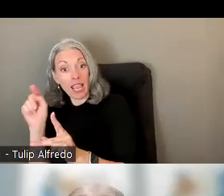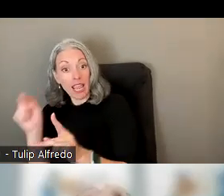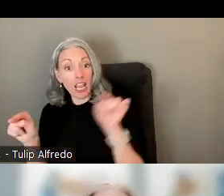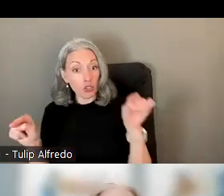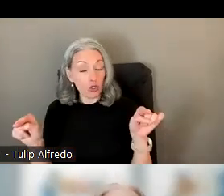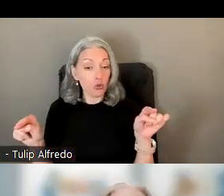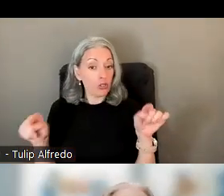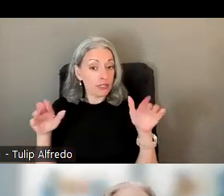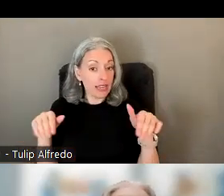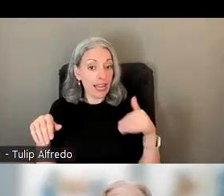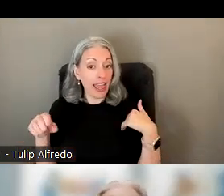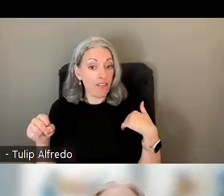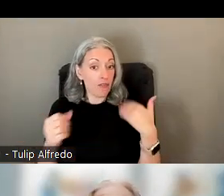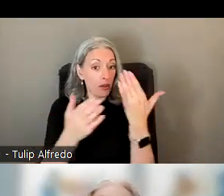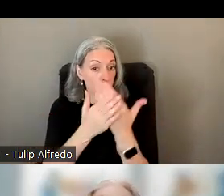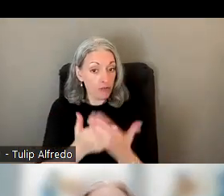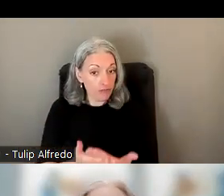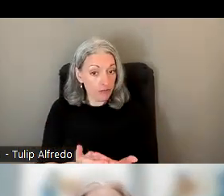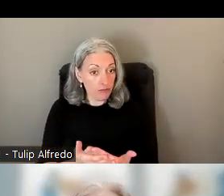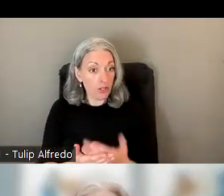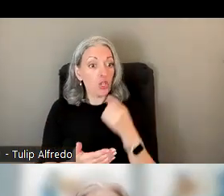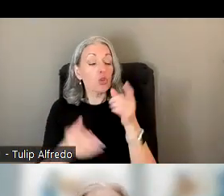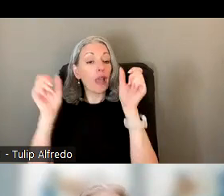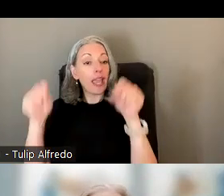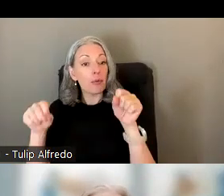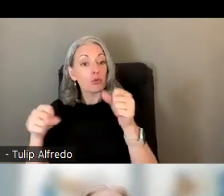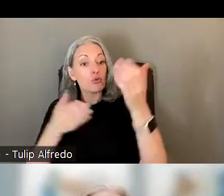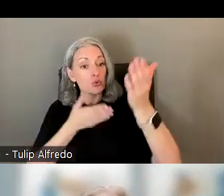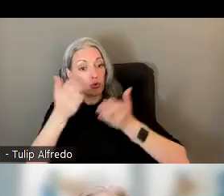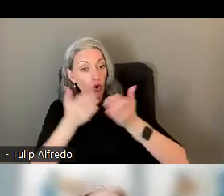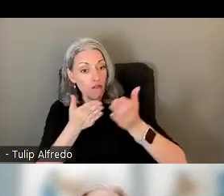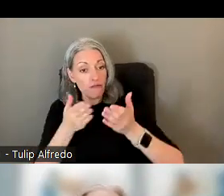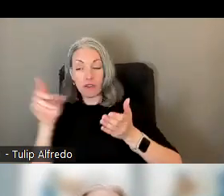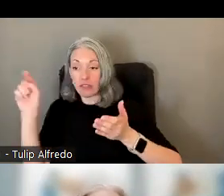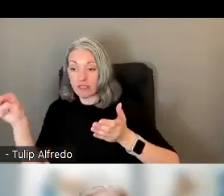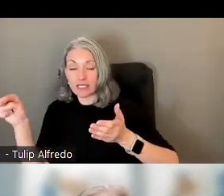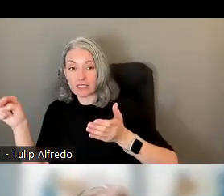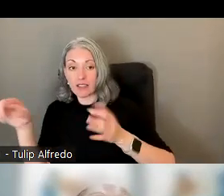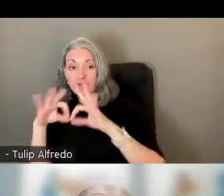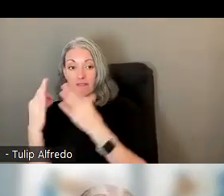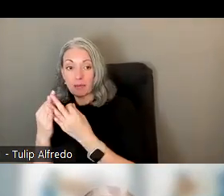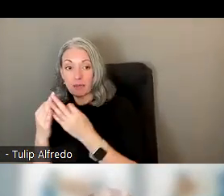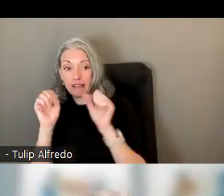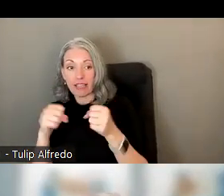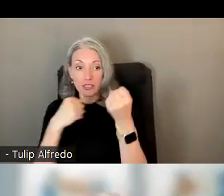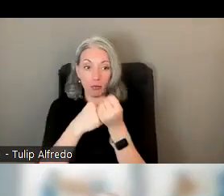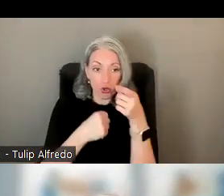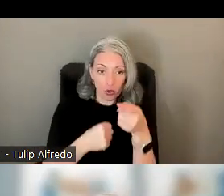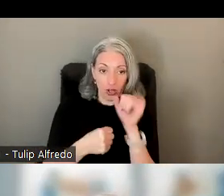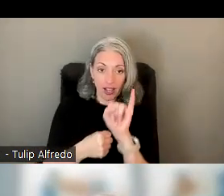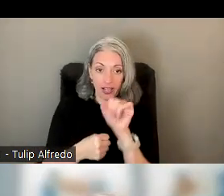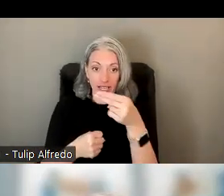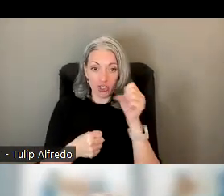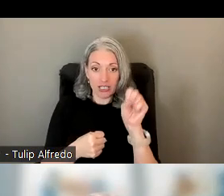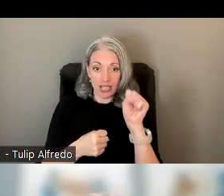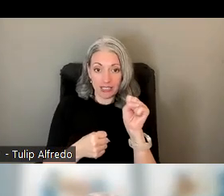undocumented, you would actually be able to serve as your loved one's IHSS provider.